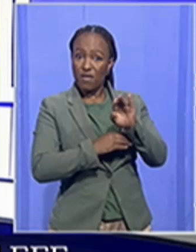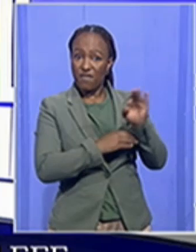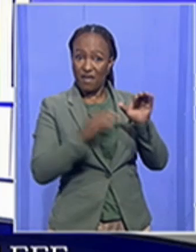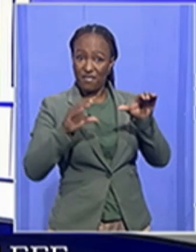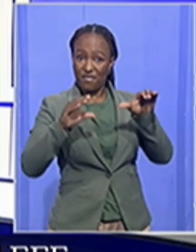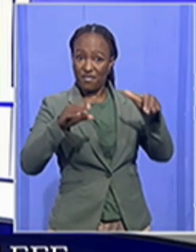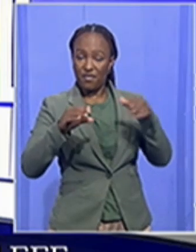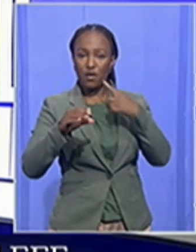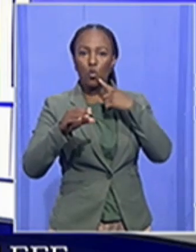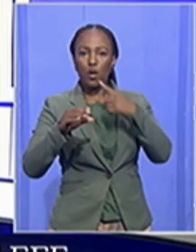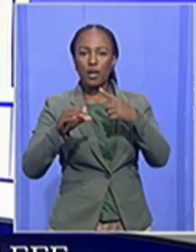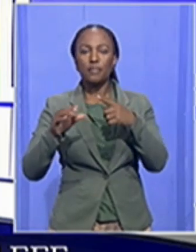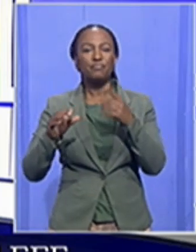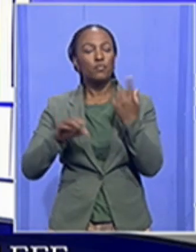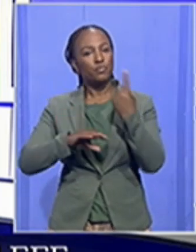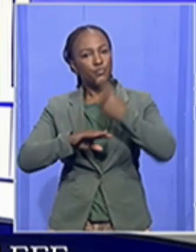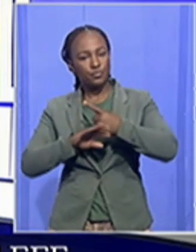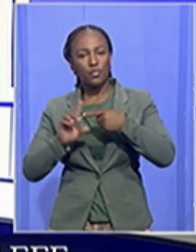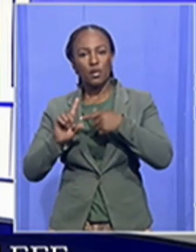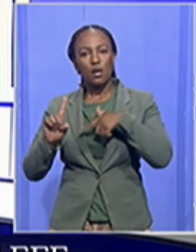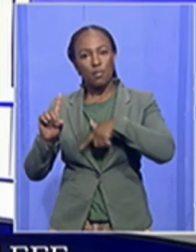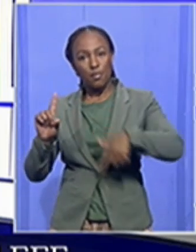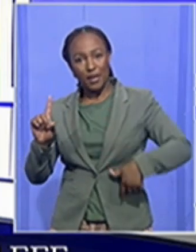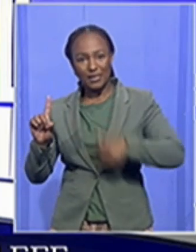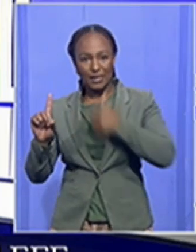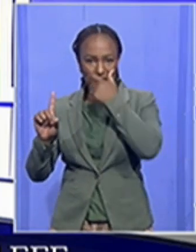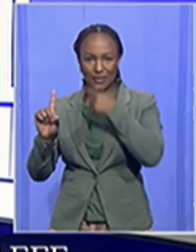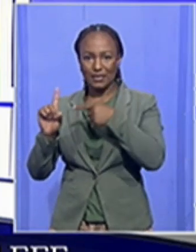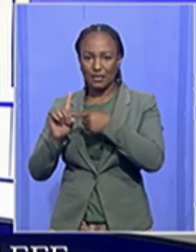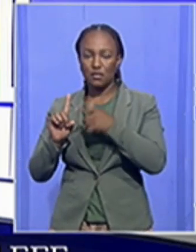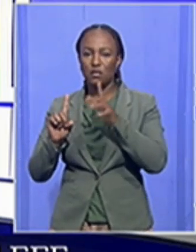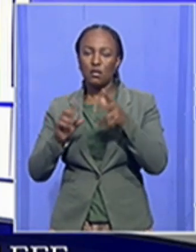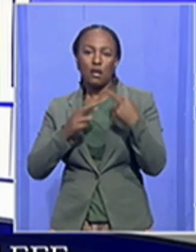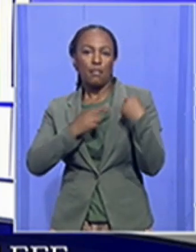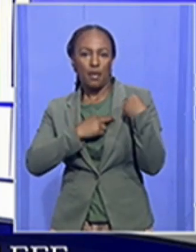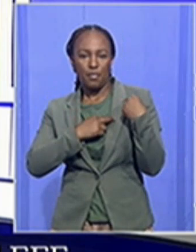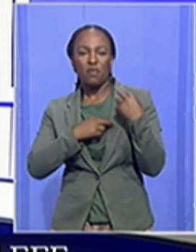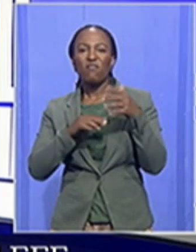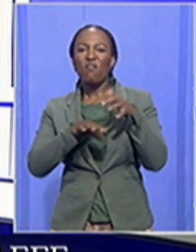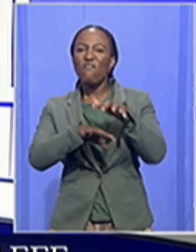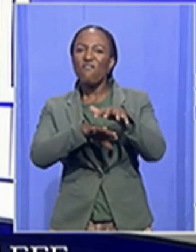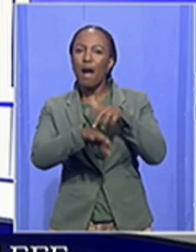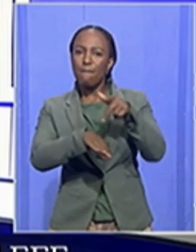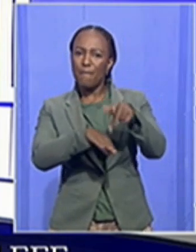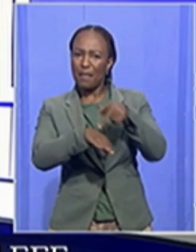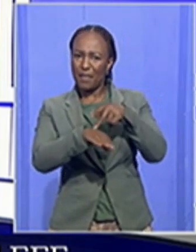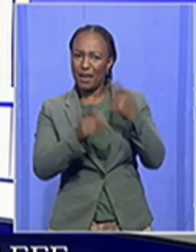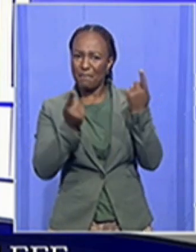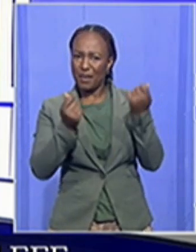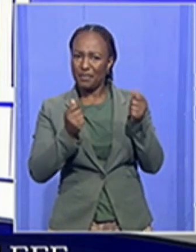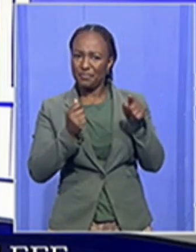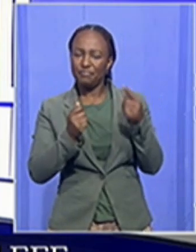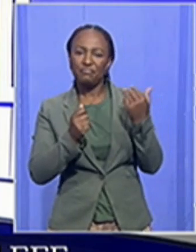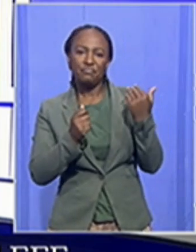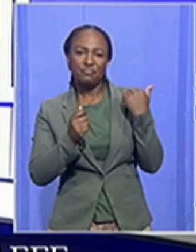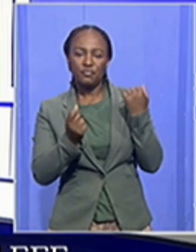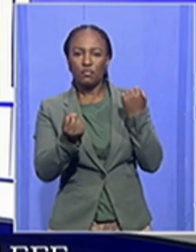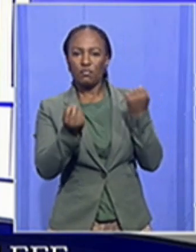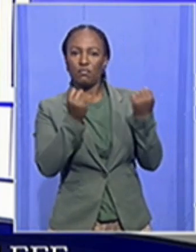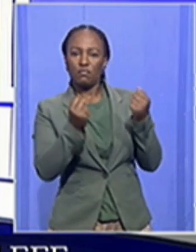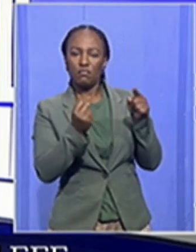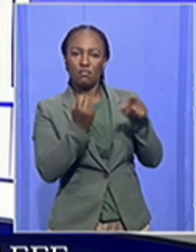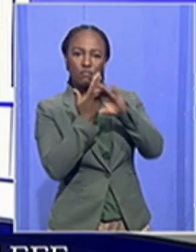matšatši mopresidente Ramaphosa o tla fana ka dikarabo phokong ya malebana le phalaphala. Se se latela morago ga gore kgorotsheko ya